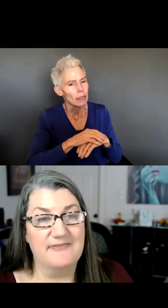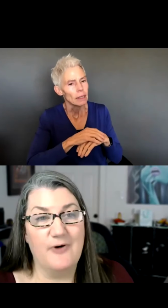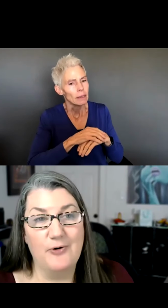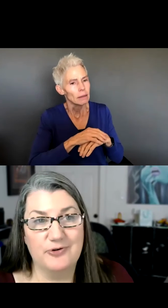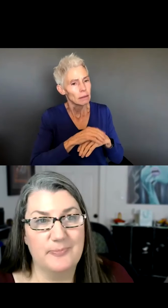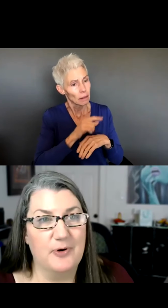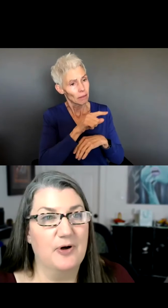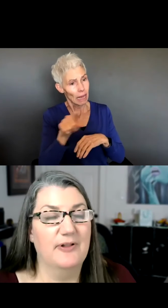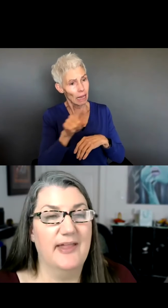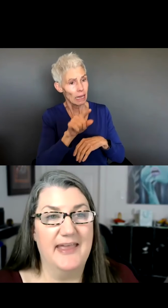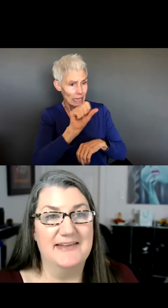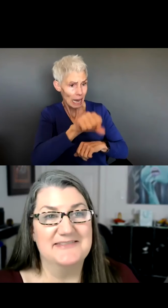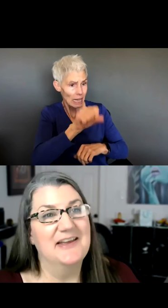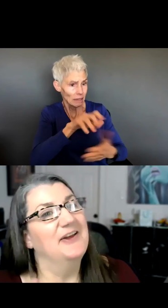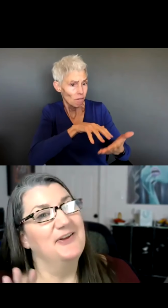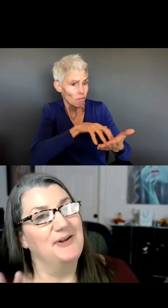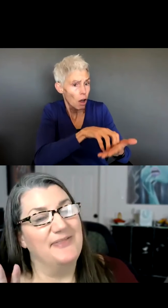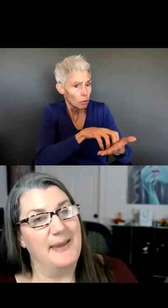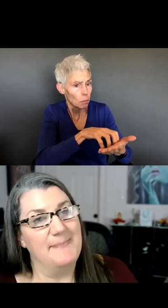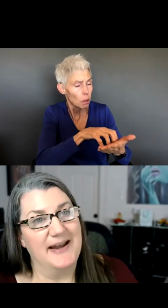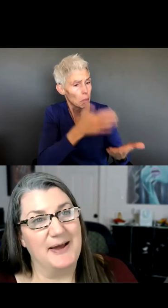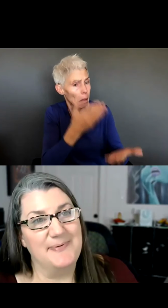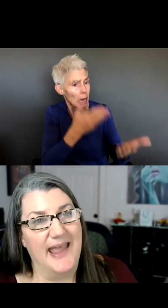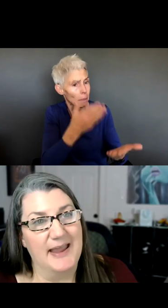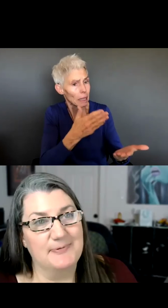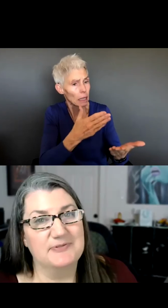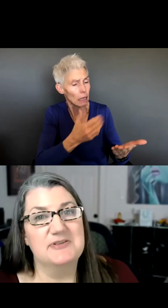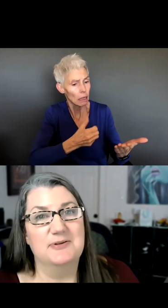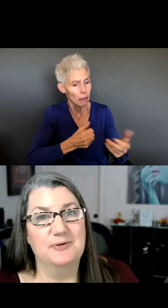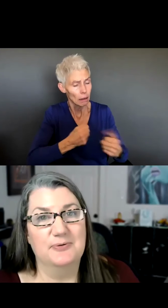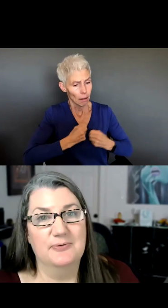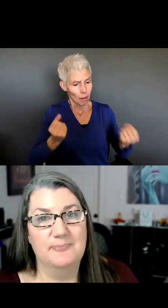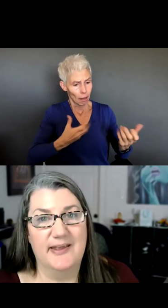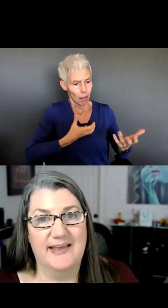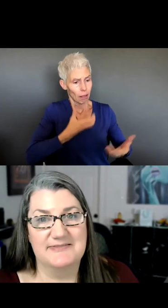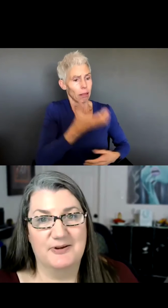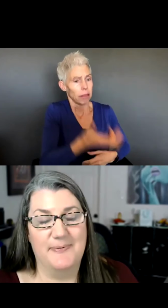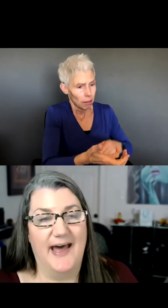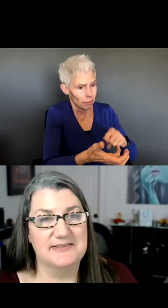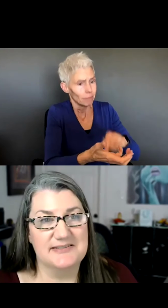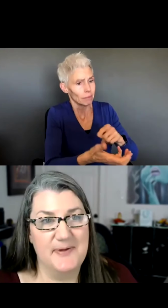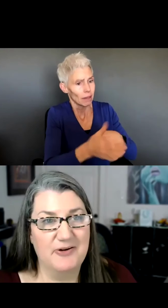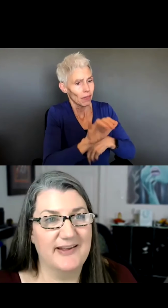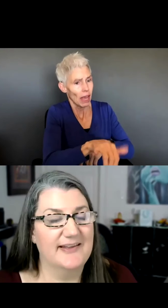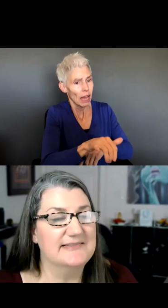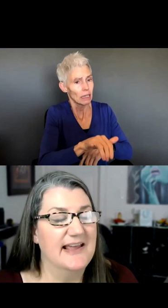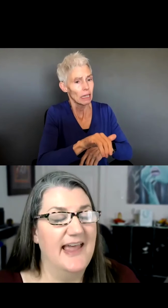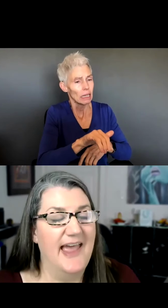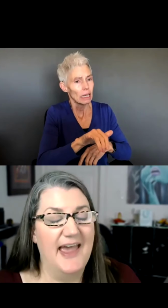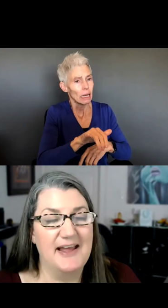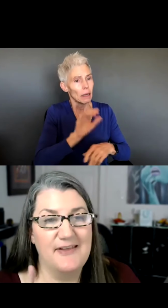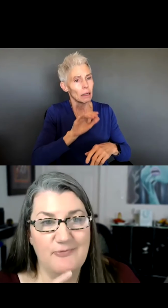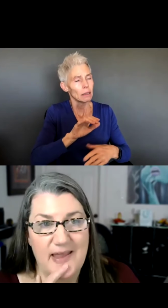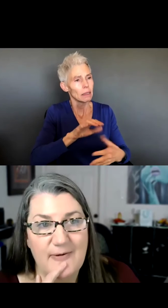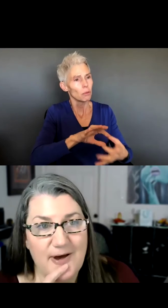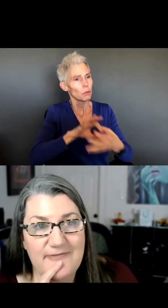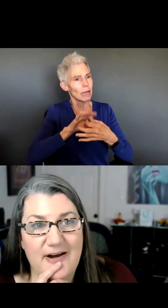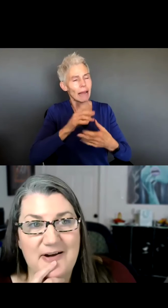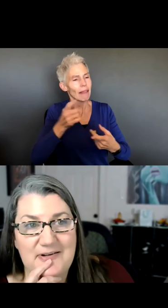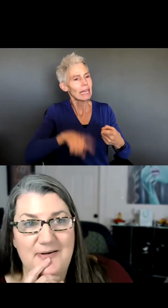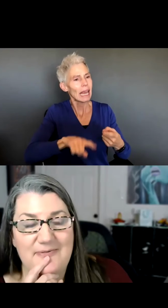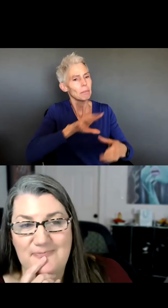may be vulnerable and they may not be able to because of their past experience. And I love we